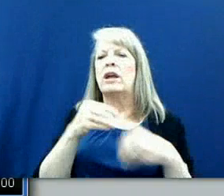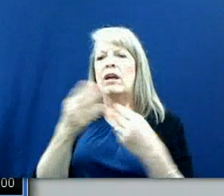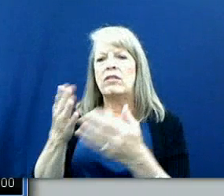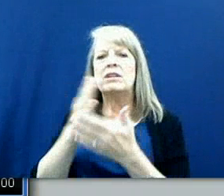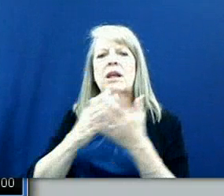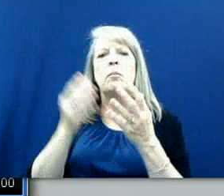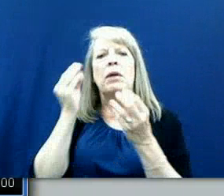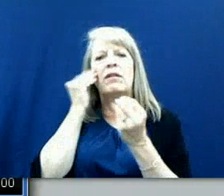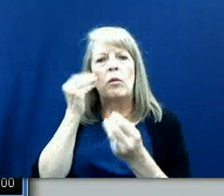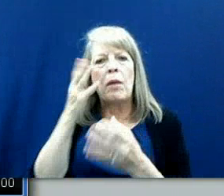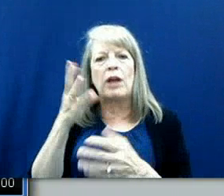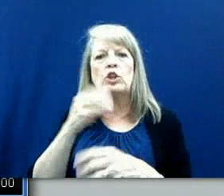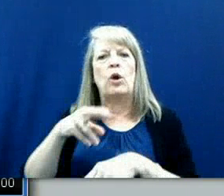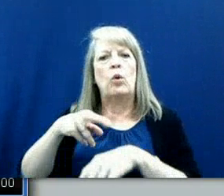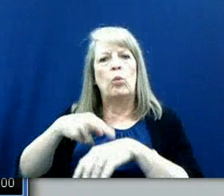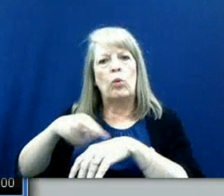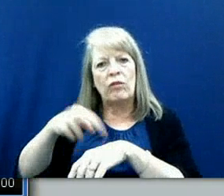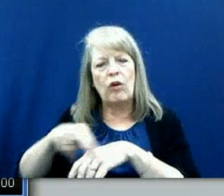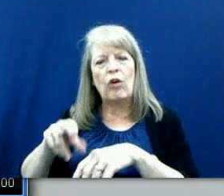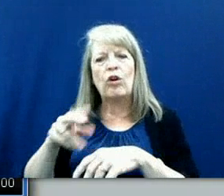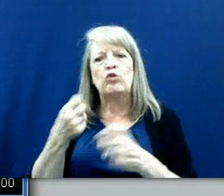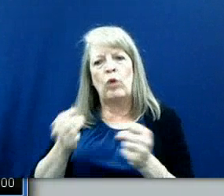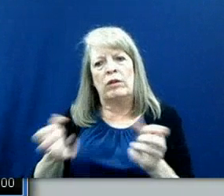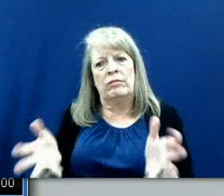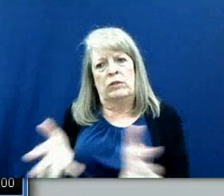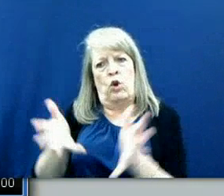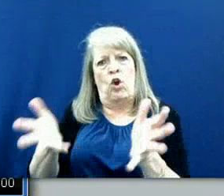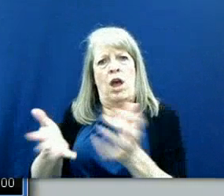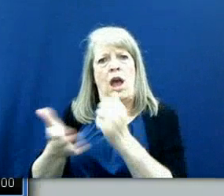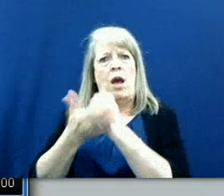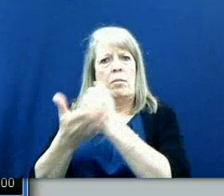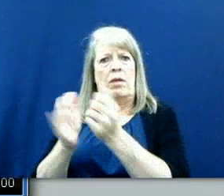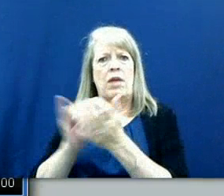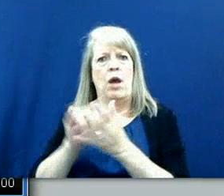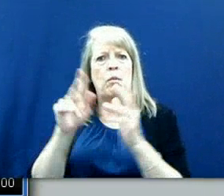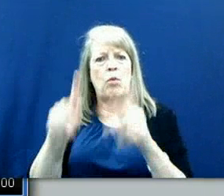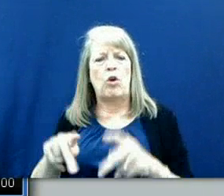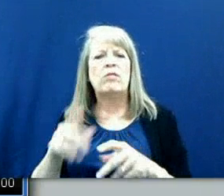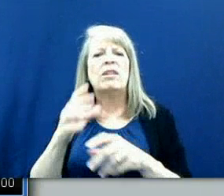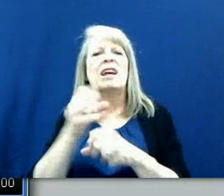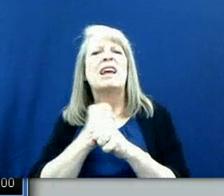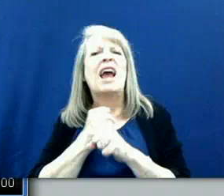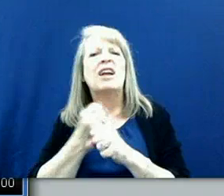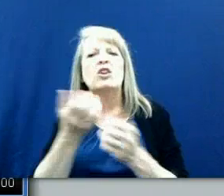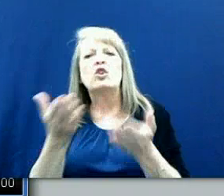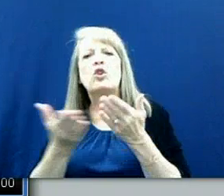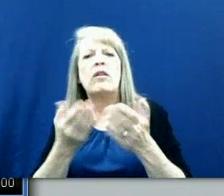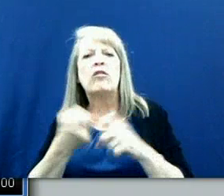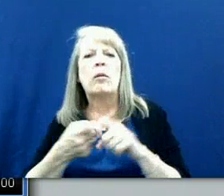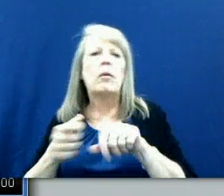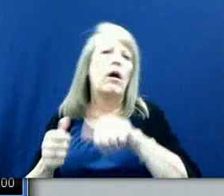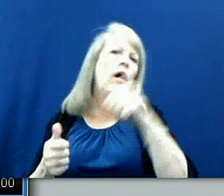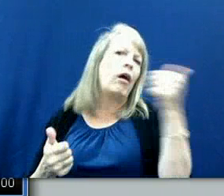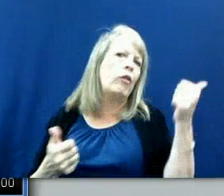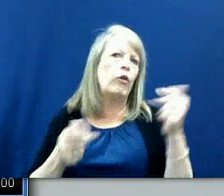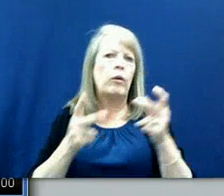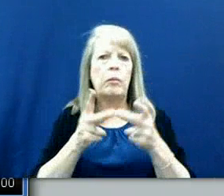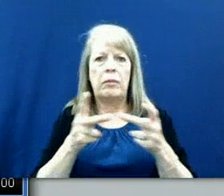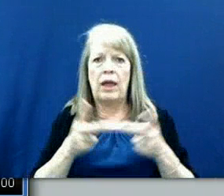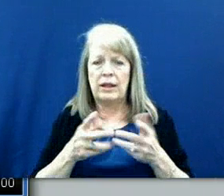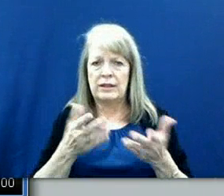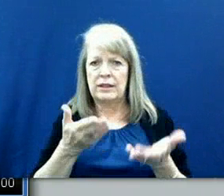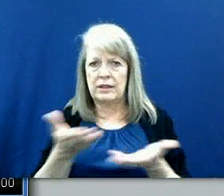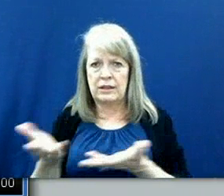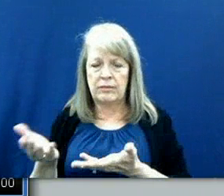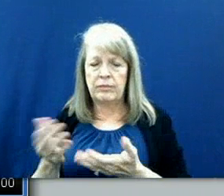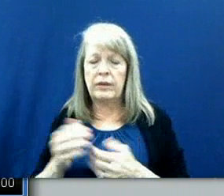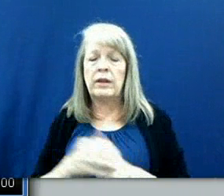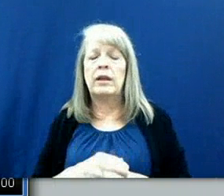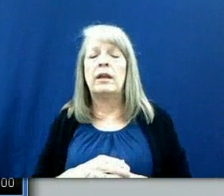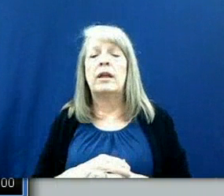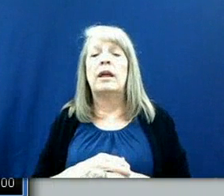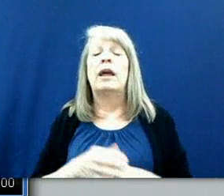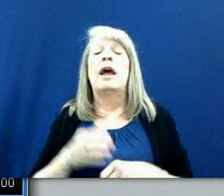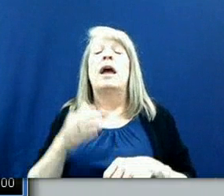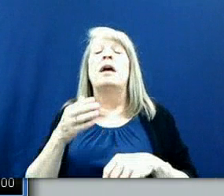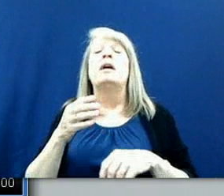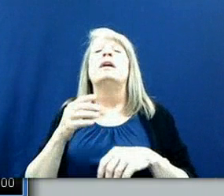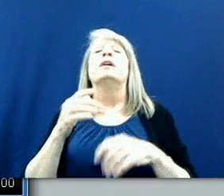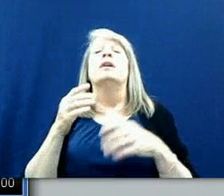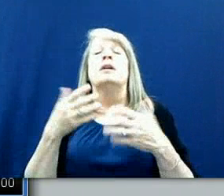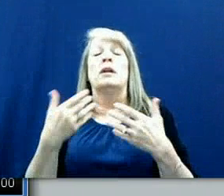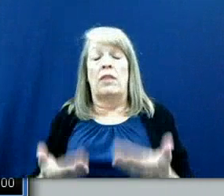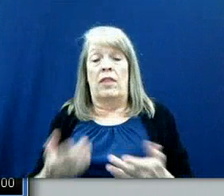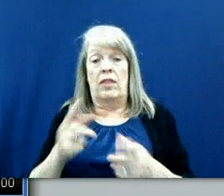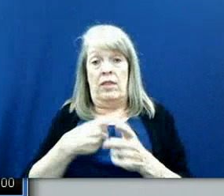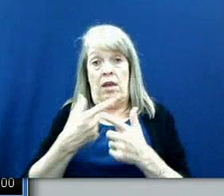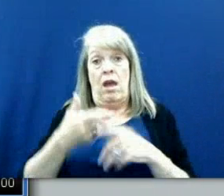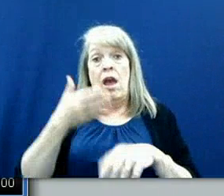referral assistance to help the person obtain services from other sources. Once eligibility is